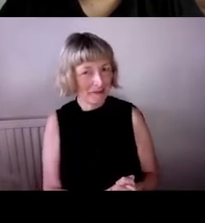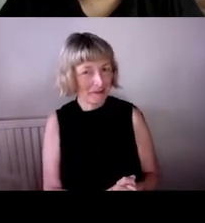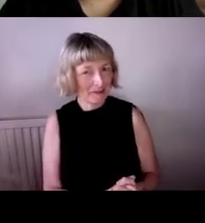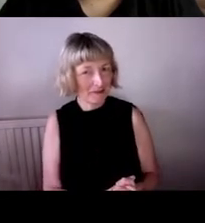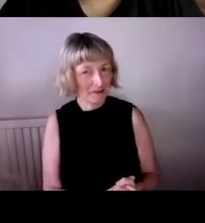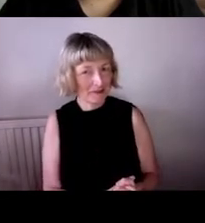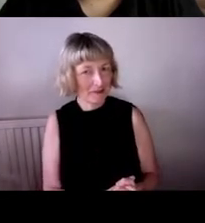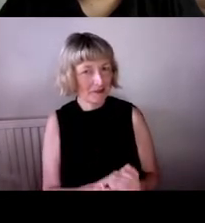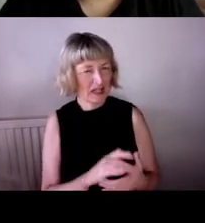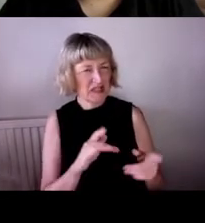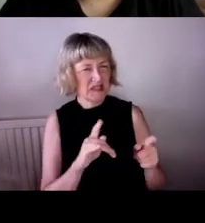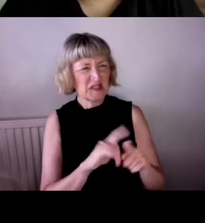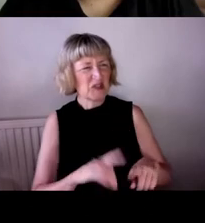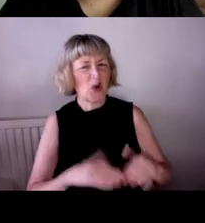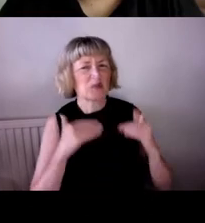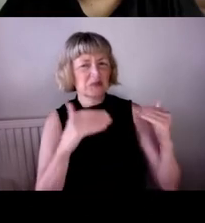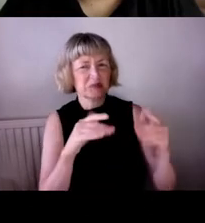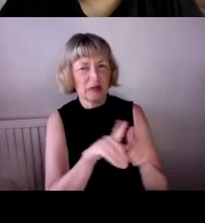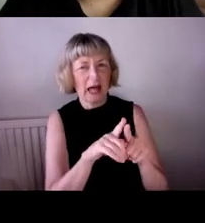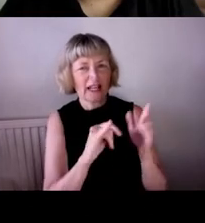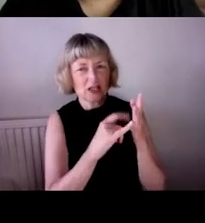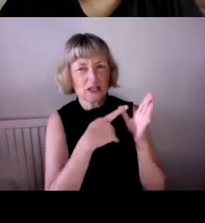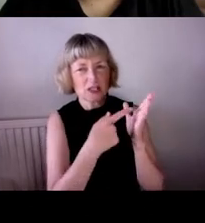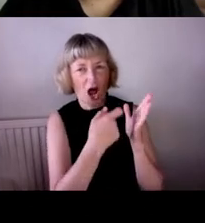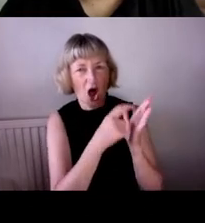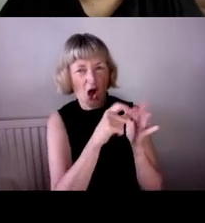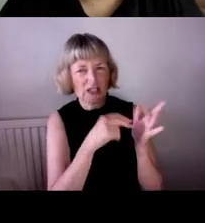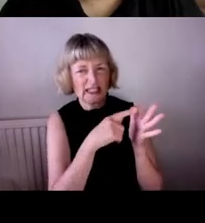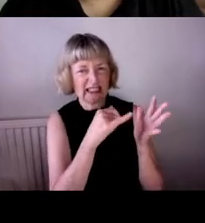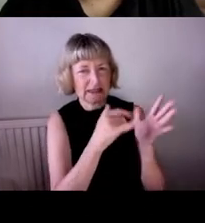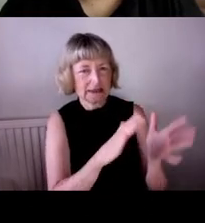Not up to sardines, but not bad. They got my vote.